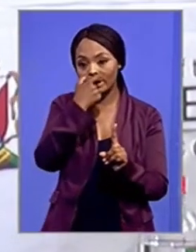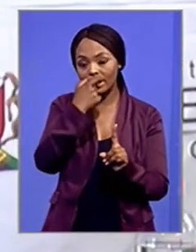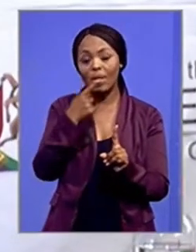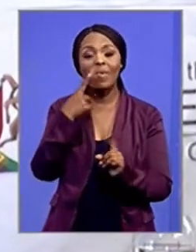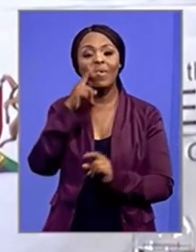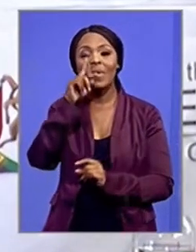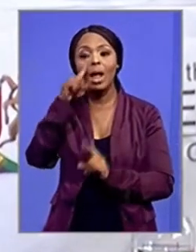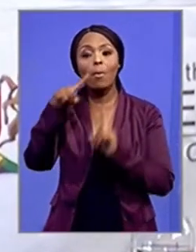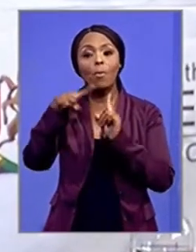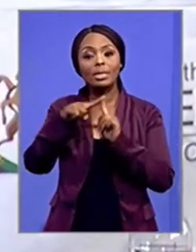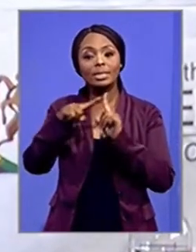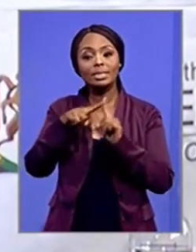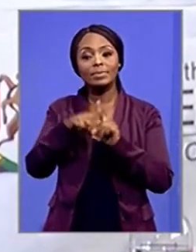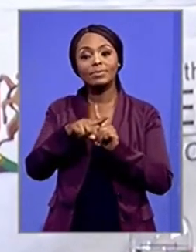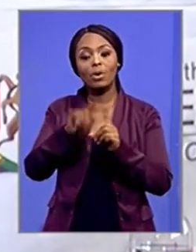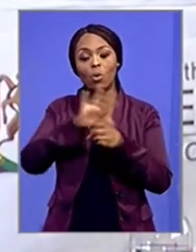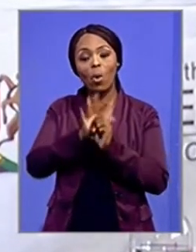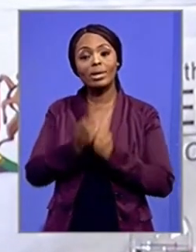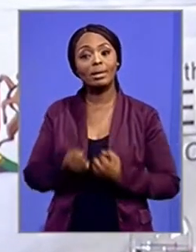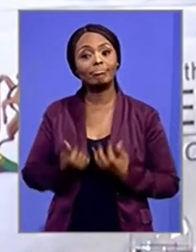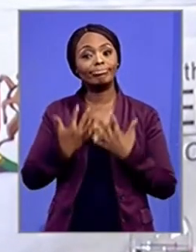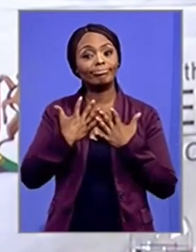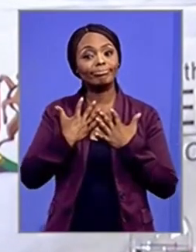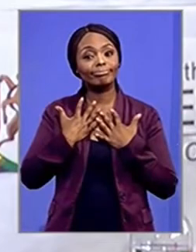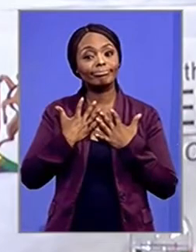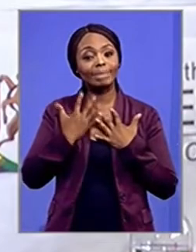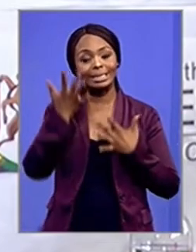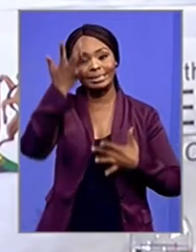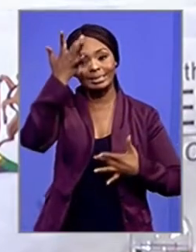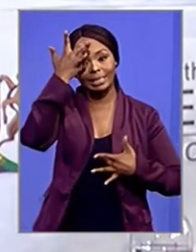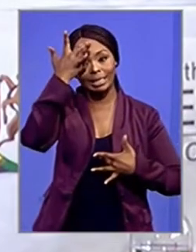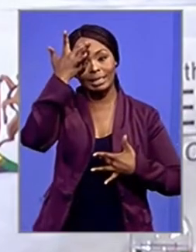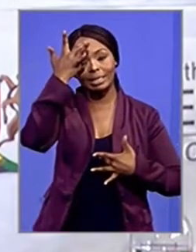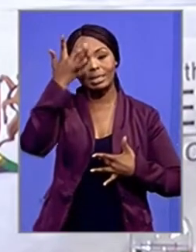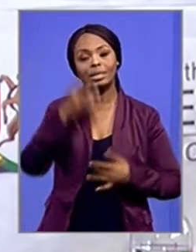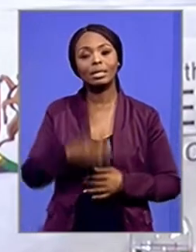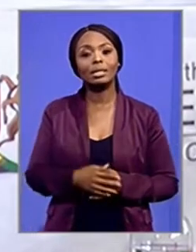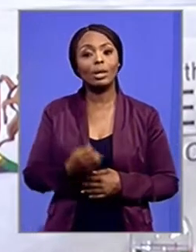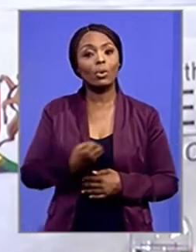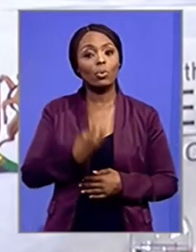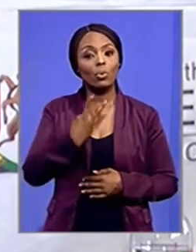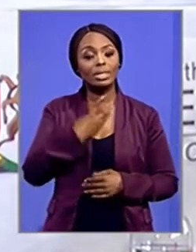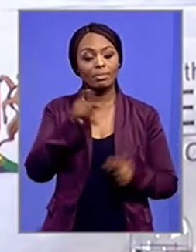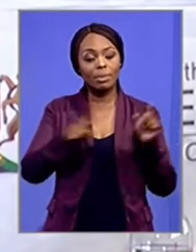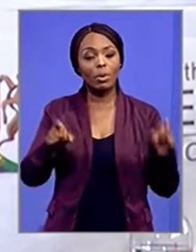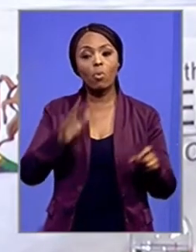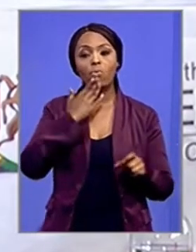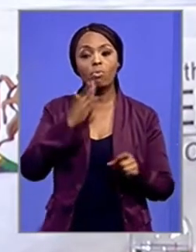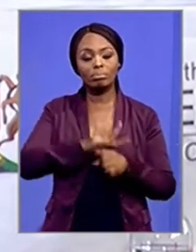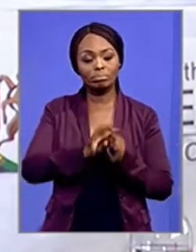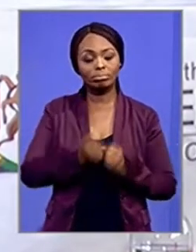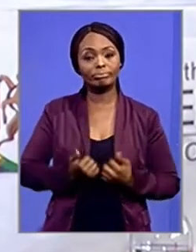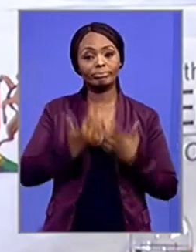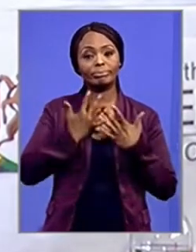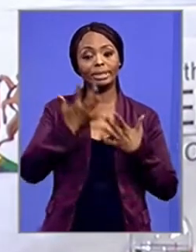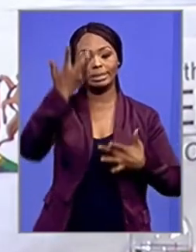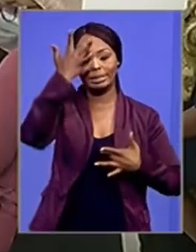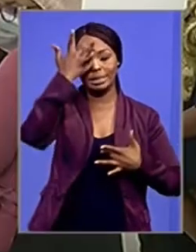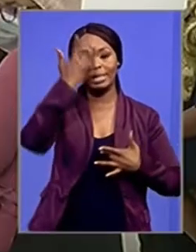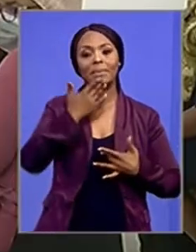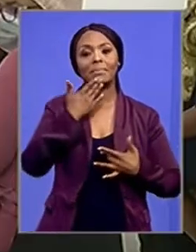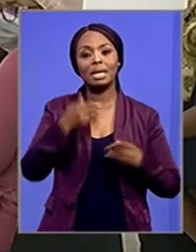positive for COVID-19. We wish all the people who have been diagnosed with the virus, including our President, a speedy